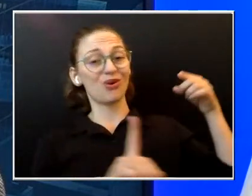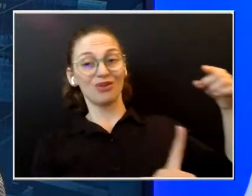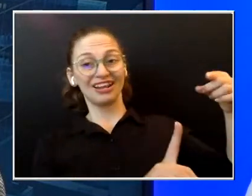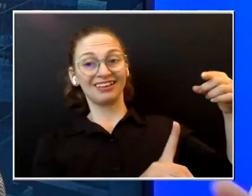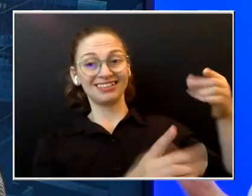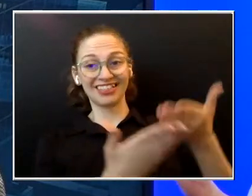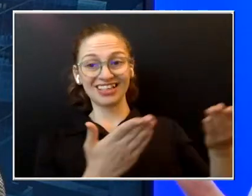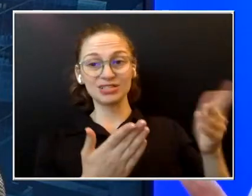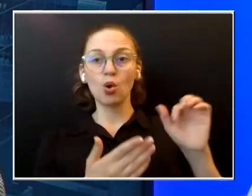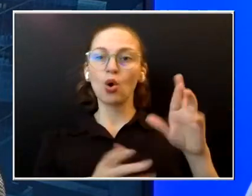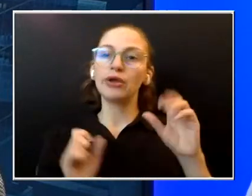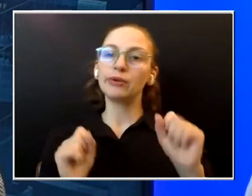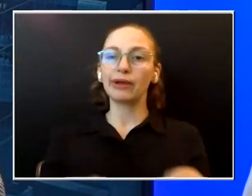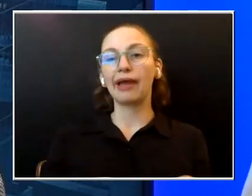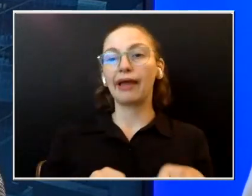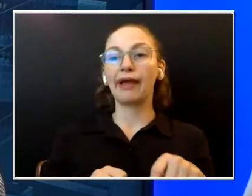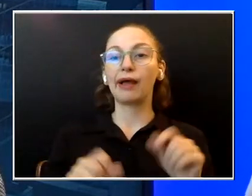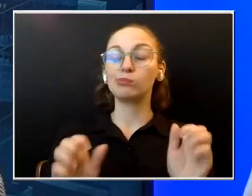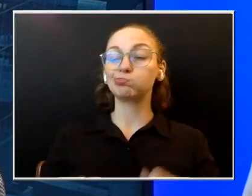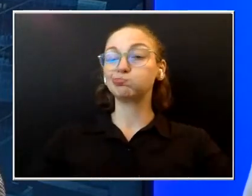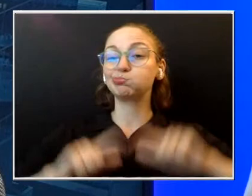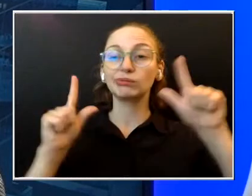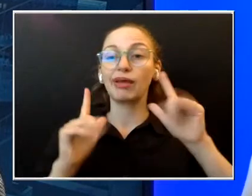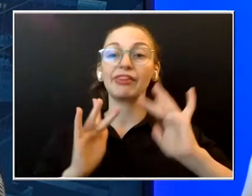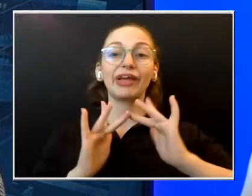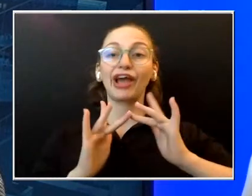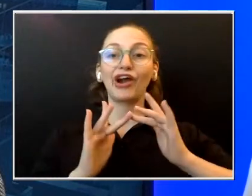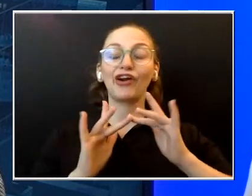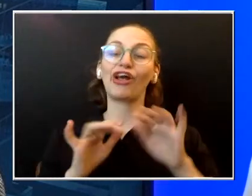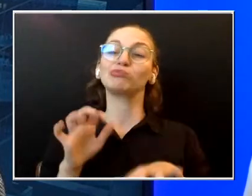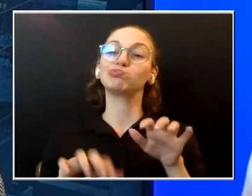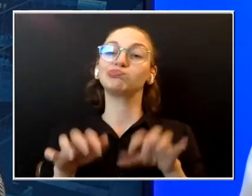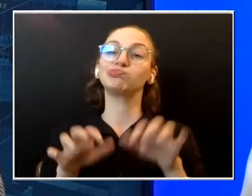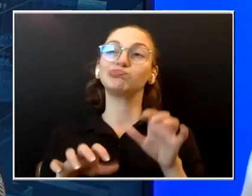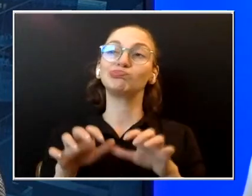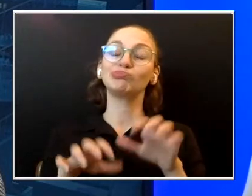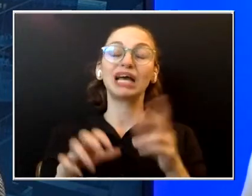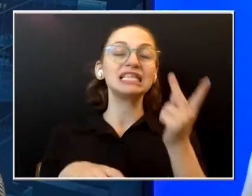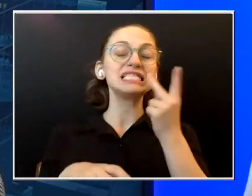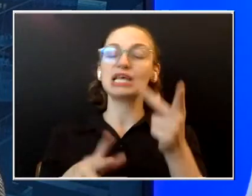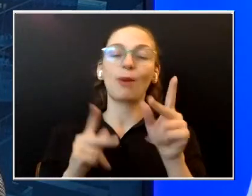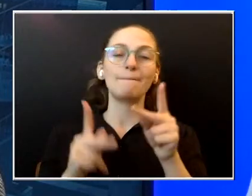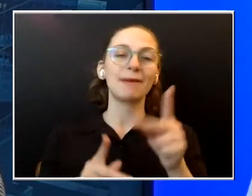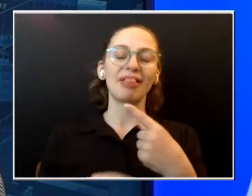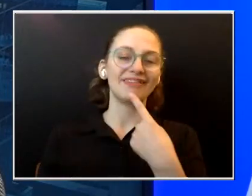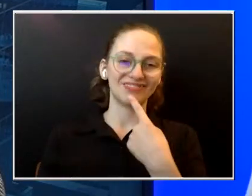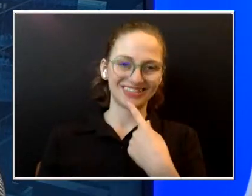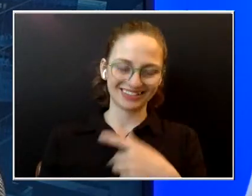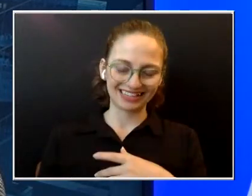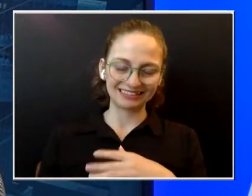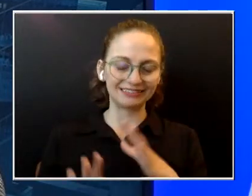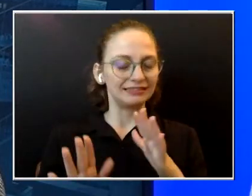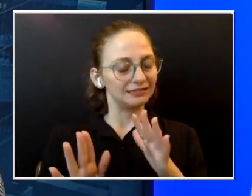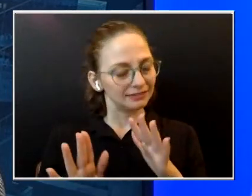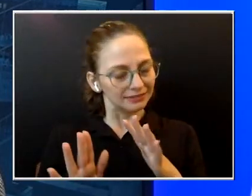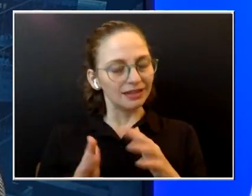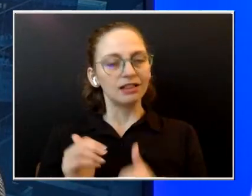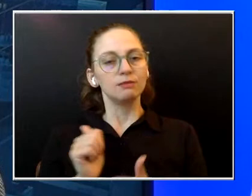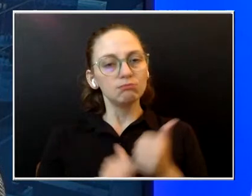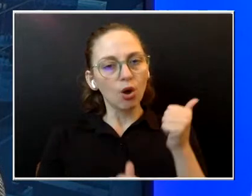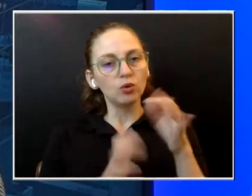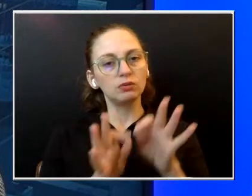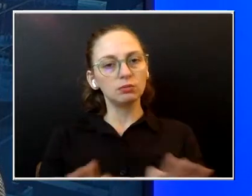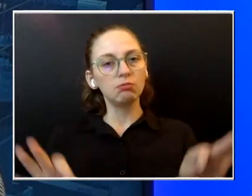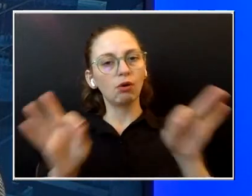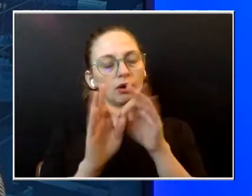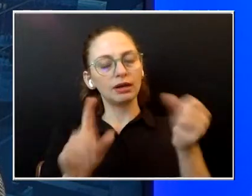people happen to throw out there. I think the most important impact of science, and the reason it's so important, is that it helps inform